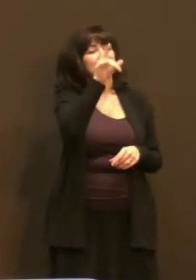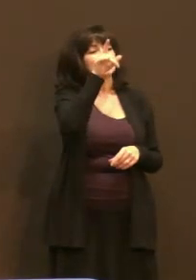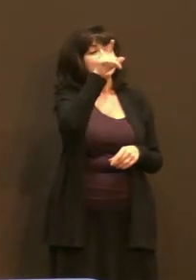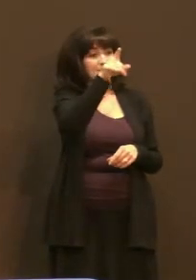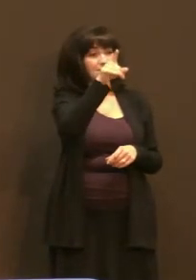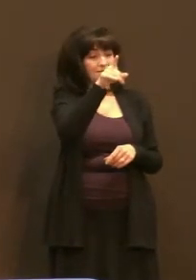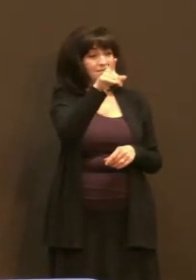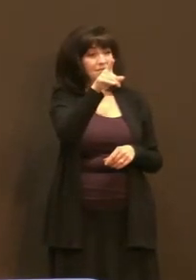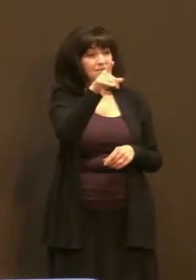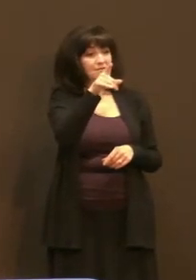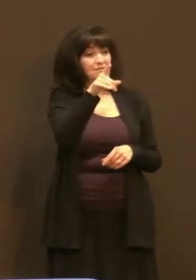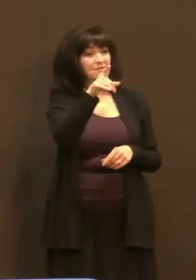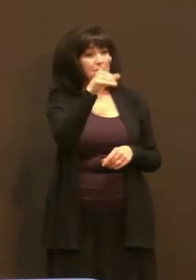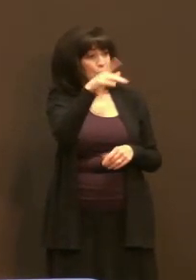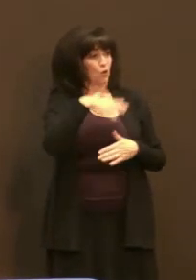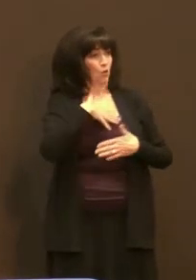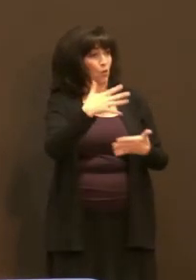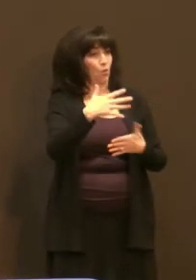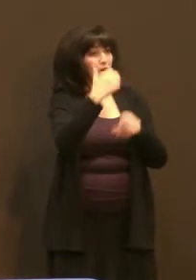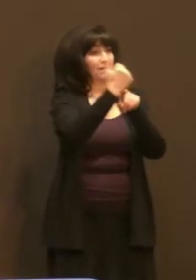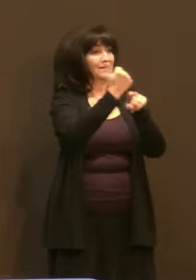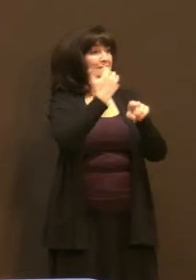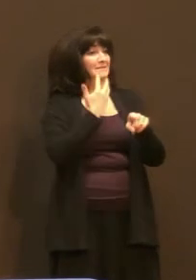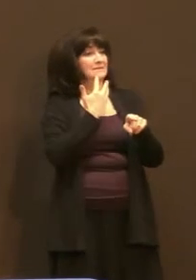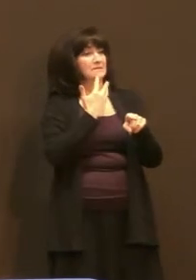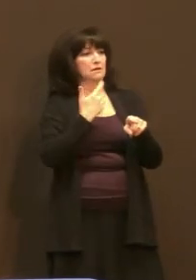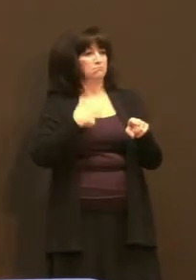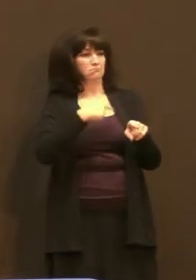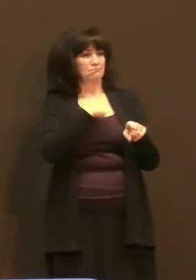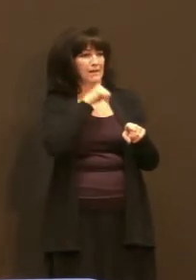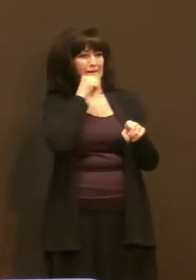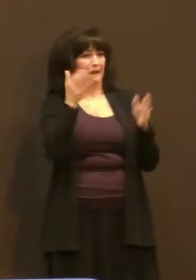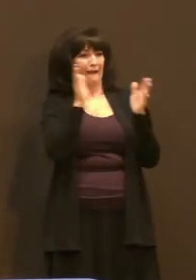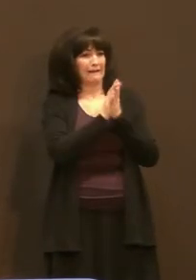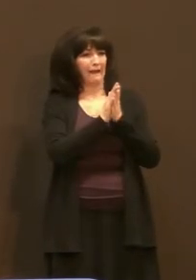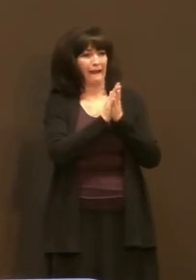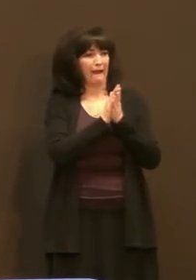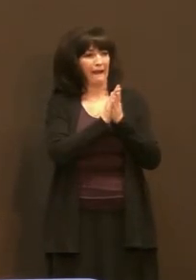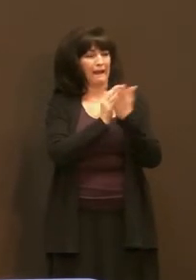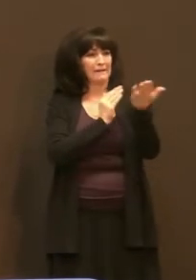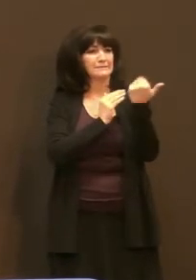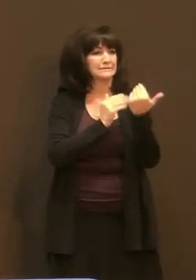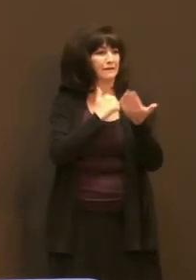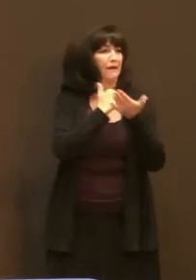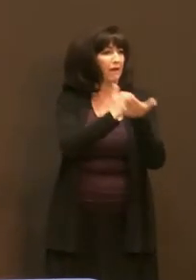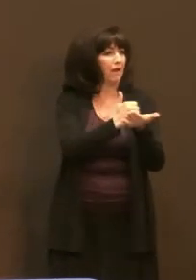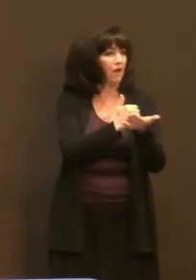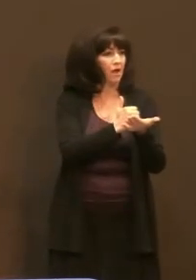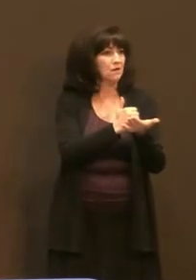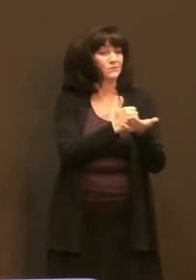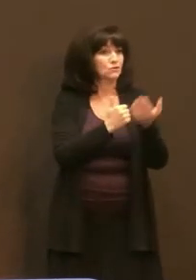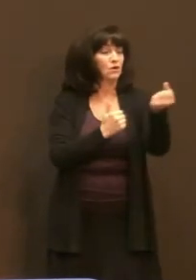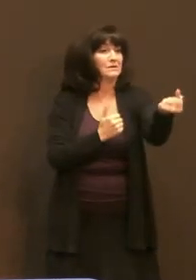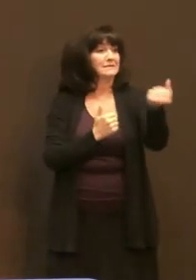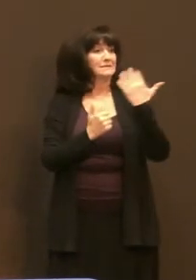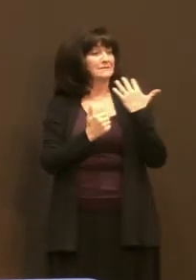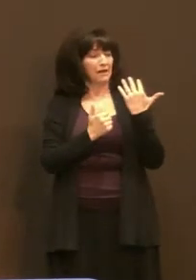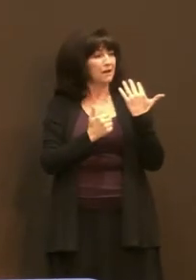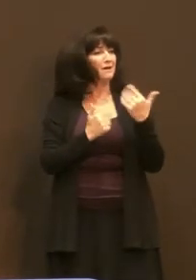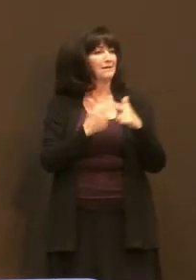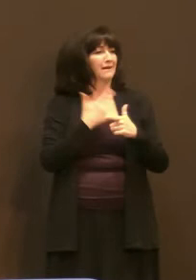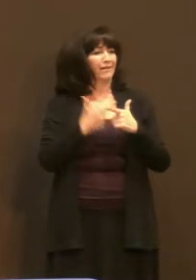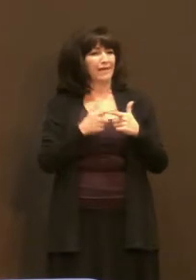to send some to us and other Middle Atlantic states. We didn't request them, but we had to return them by April